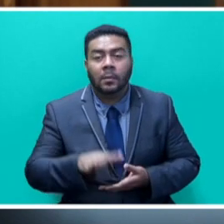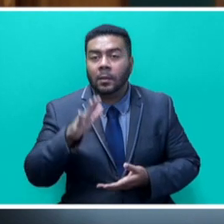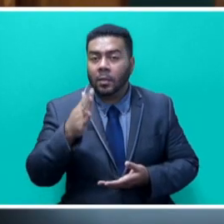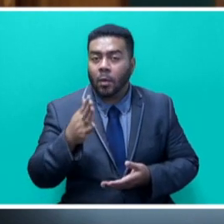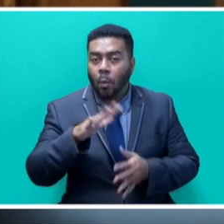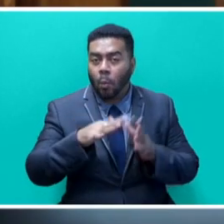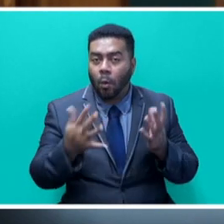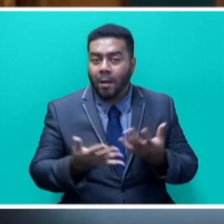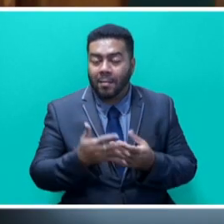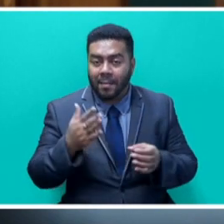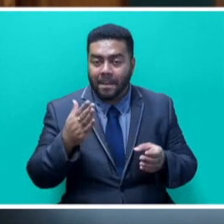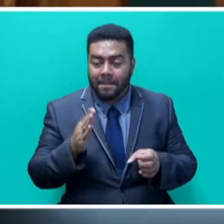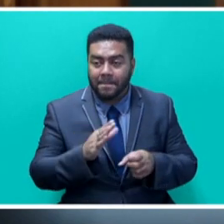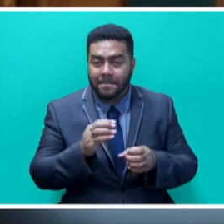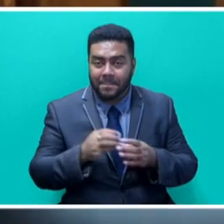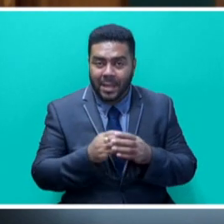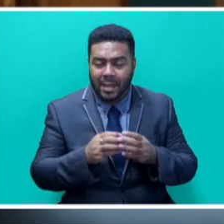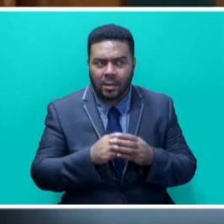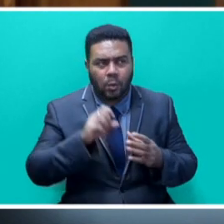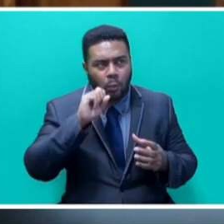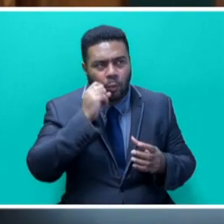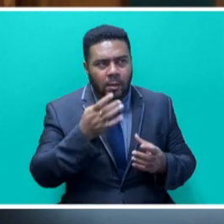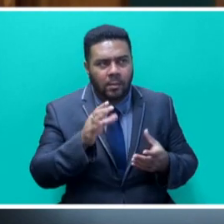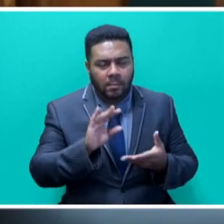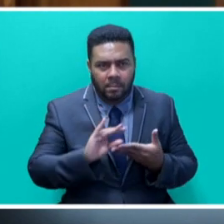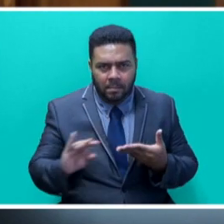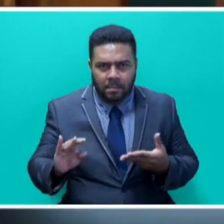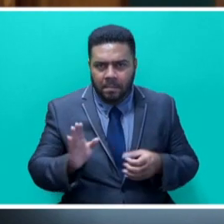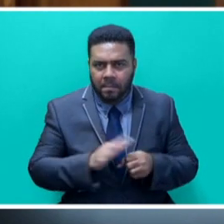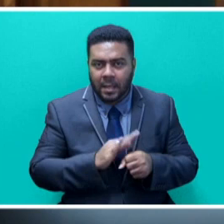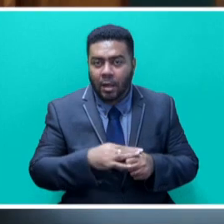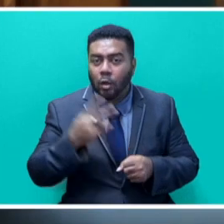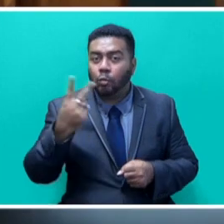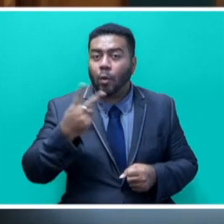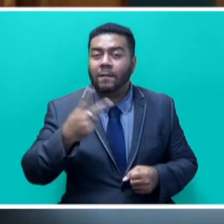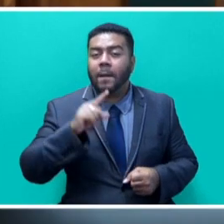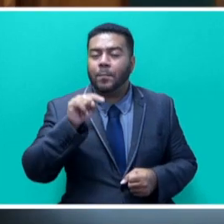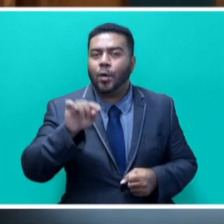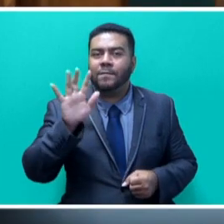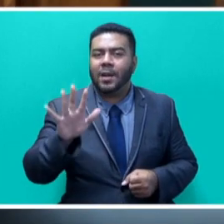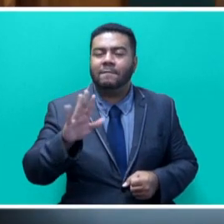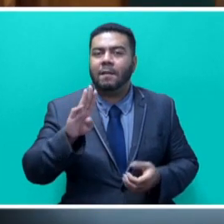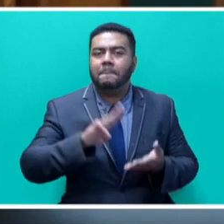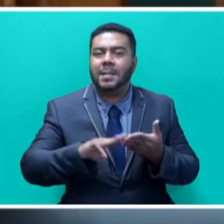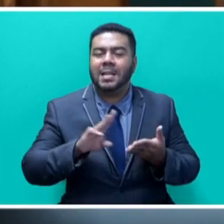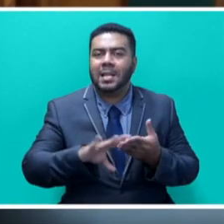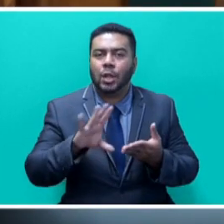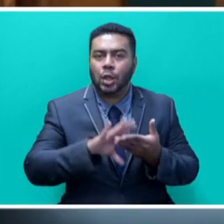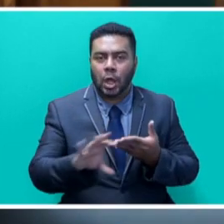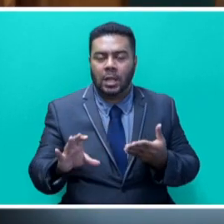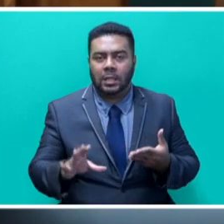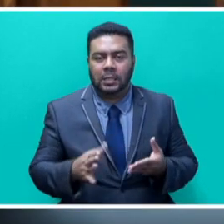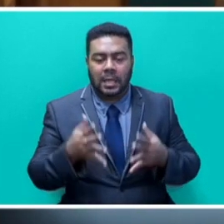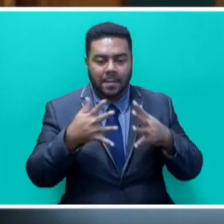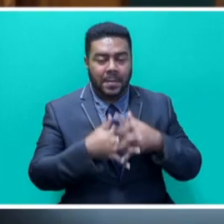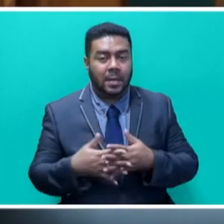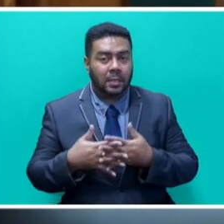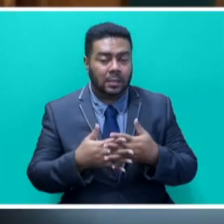make result-based carbon payments of $12.5 million American,